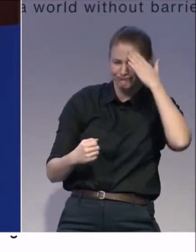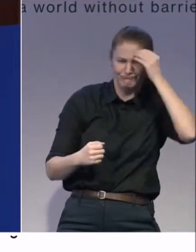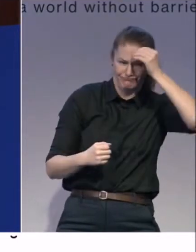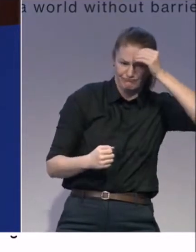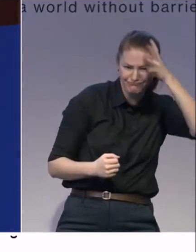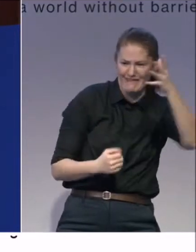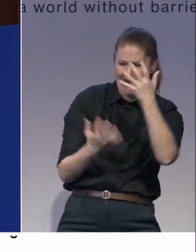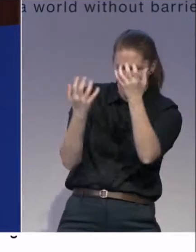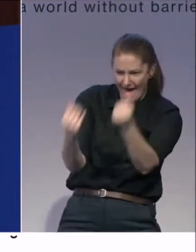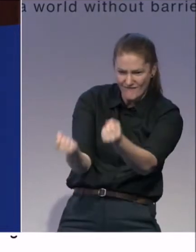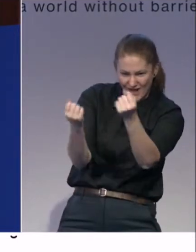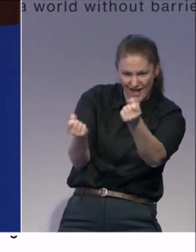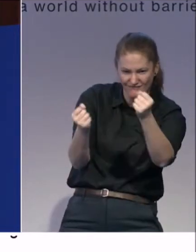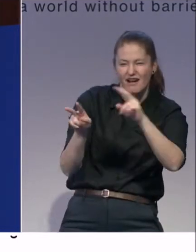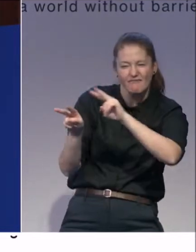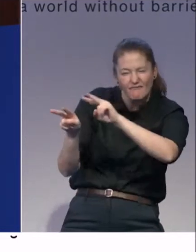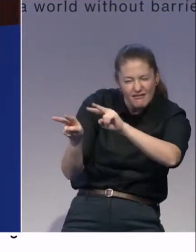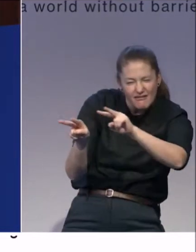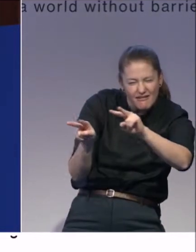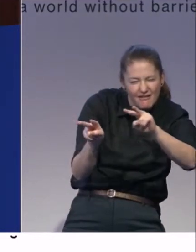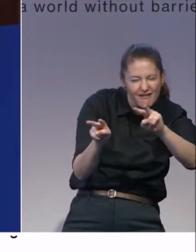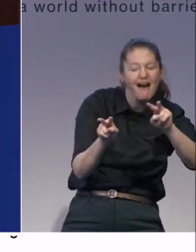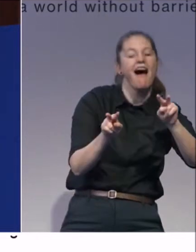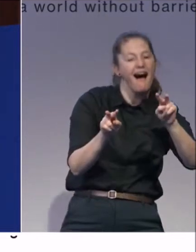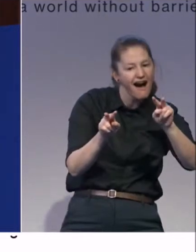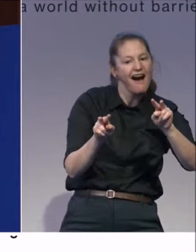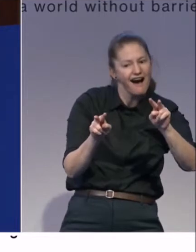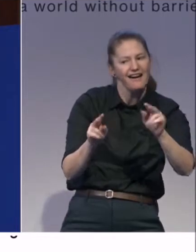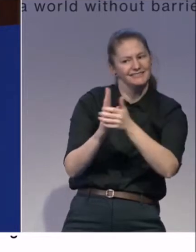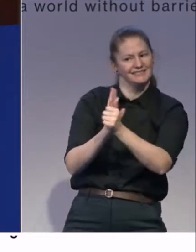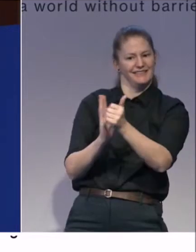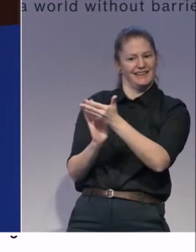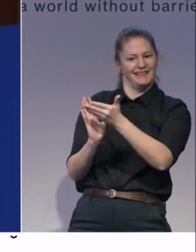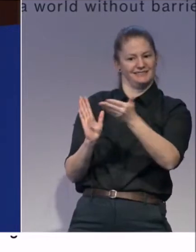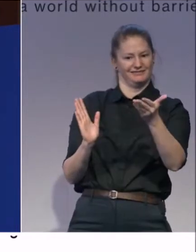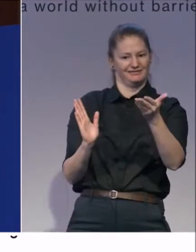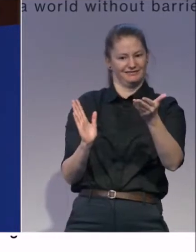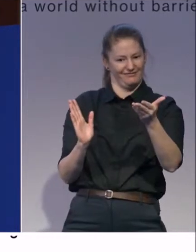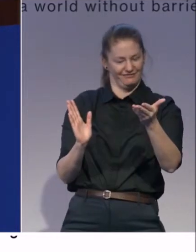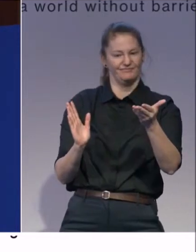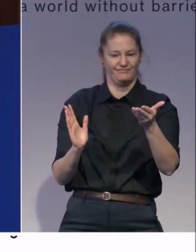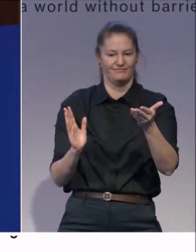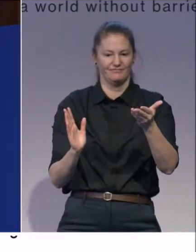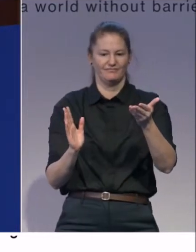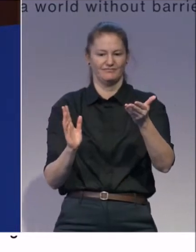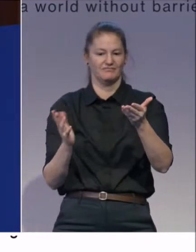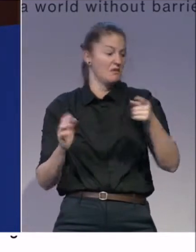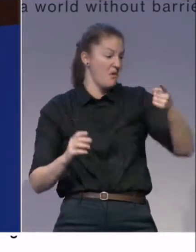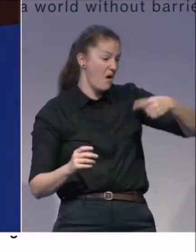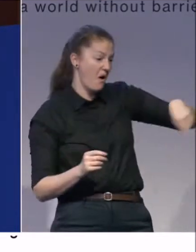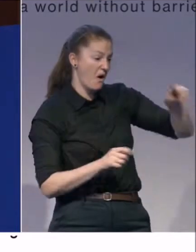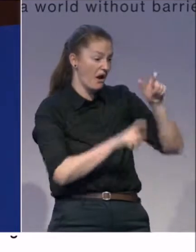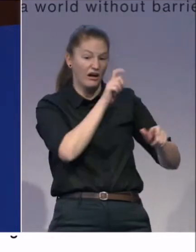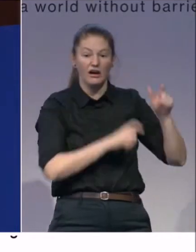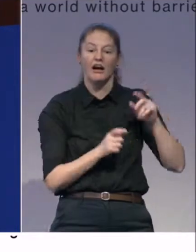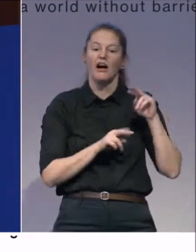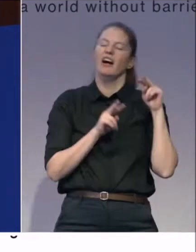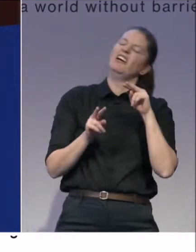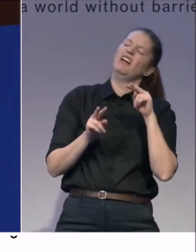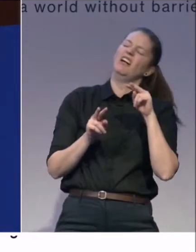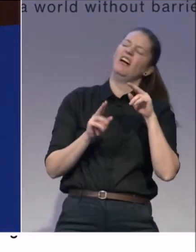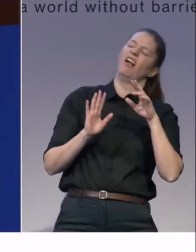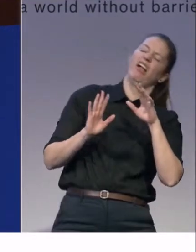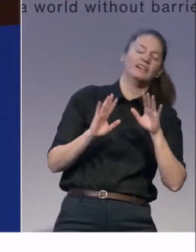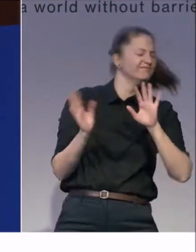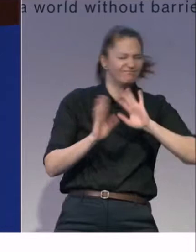of the surrounding, starting by the definition of what we can't